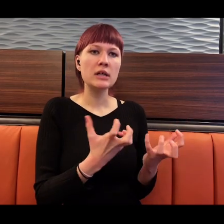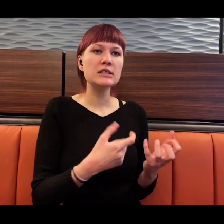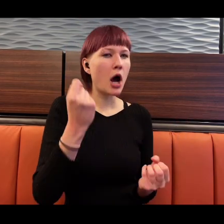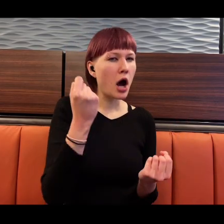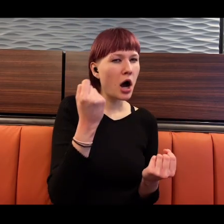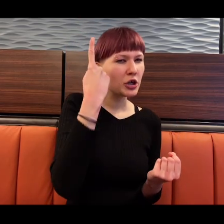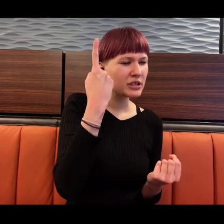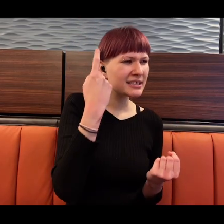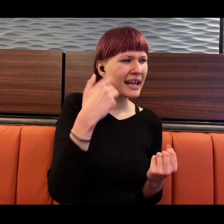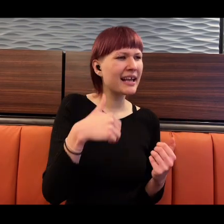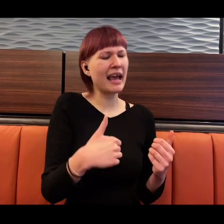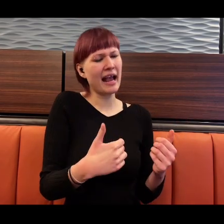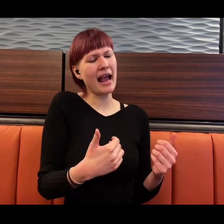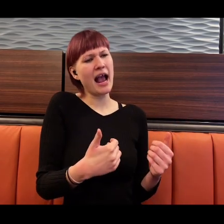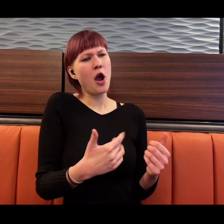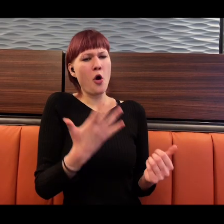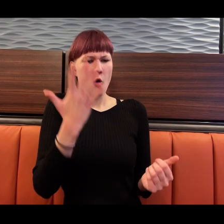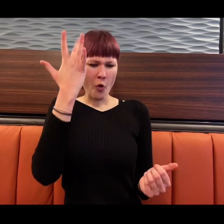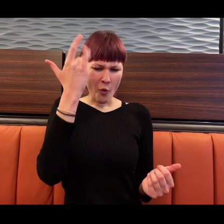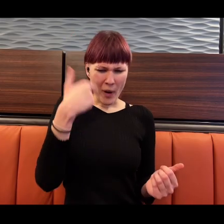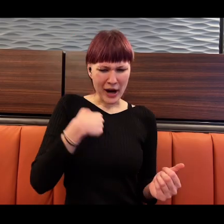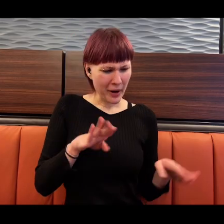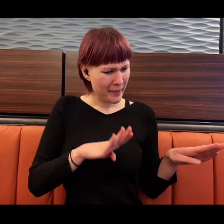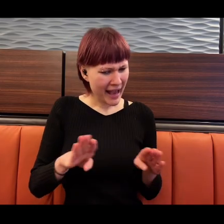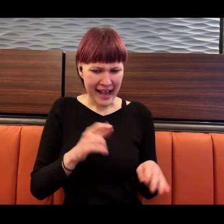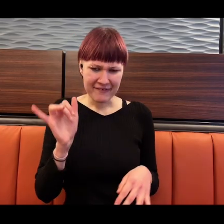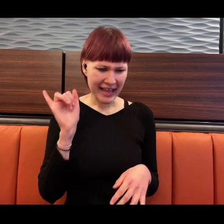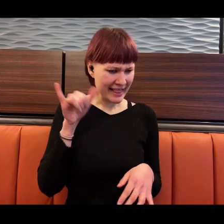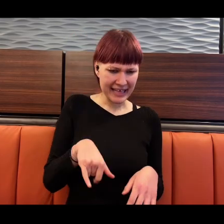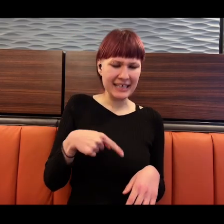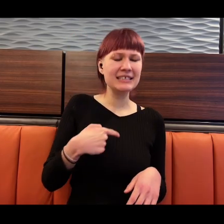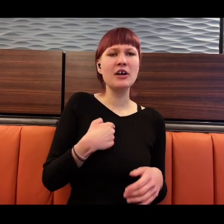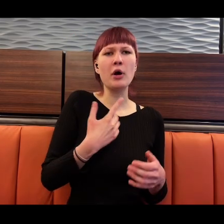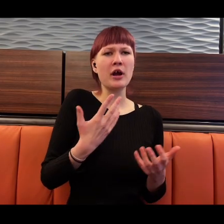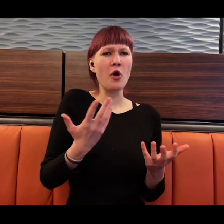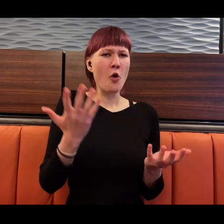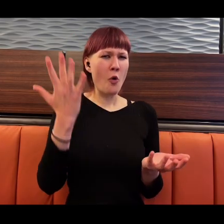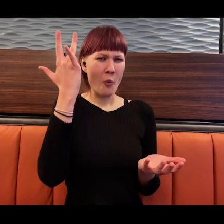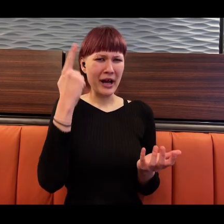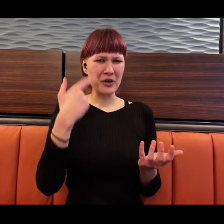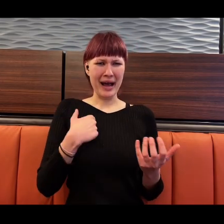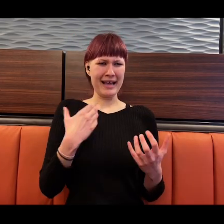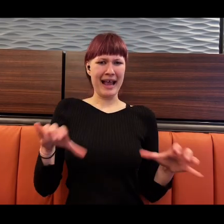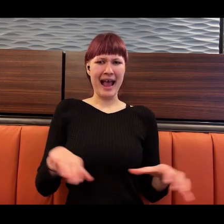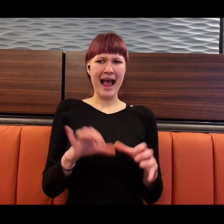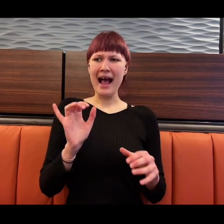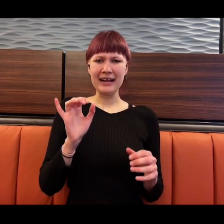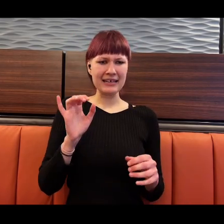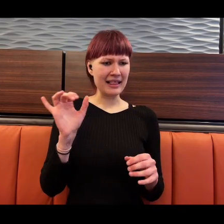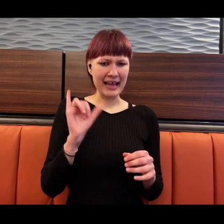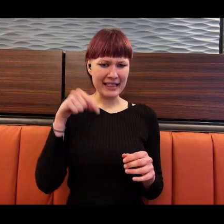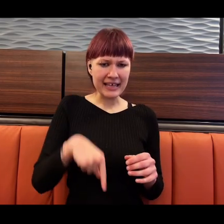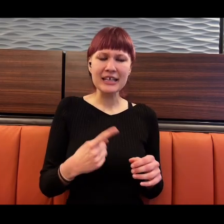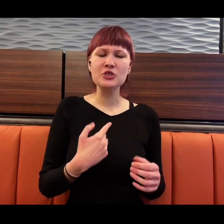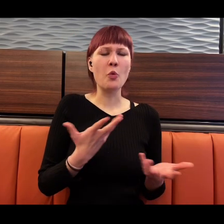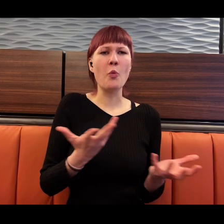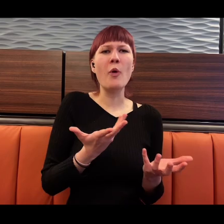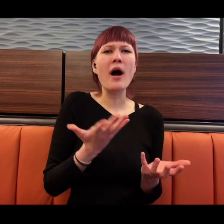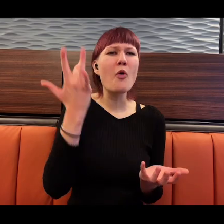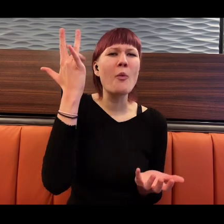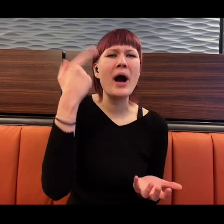do, why you react to things the way that you do, that insight will help you to understand yourself and your situation